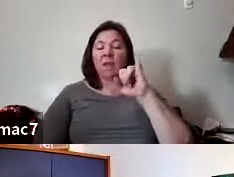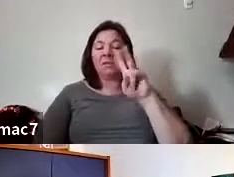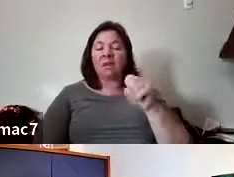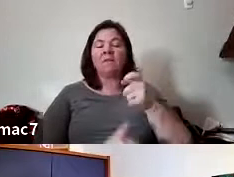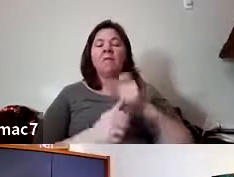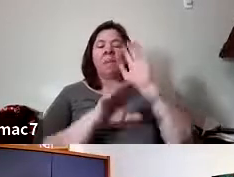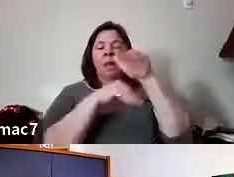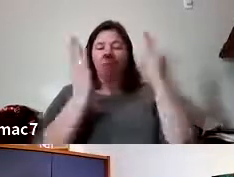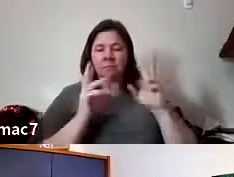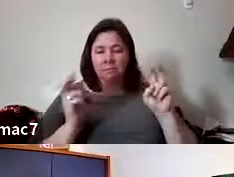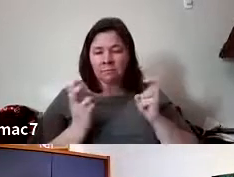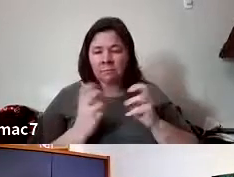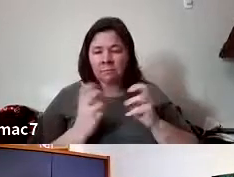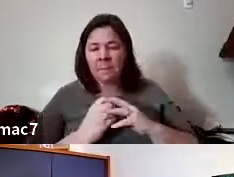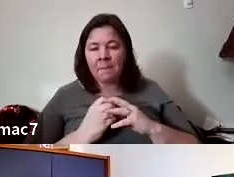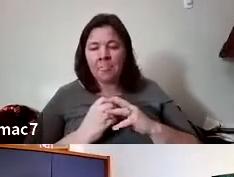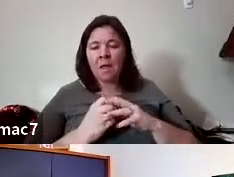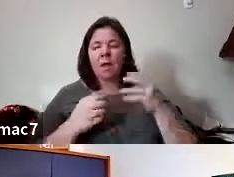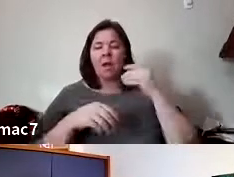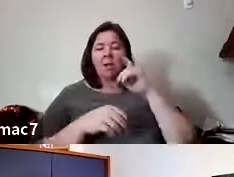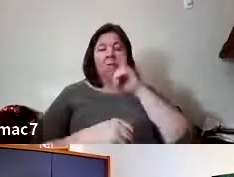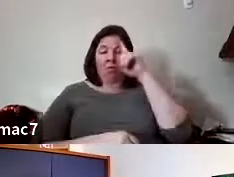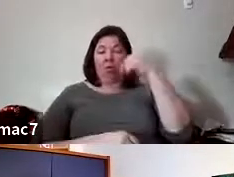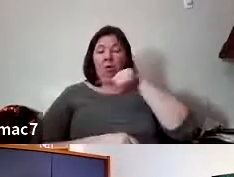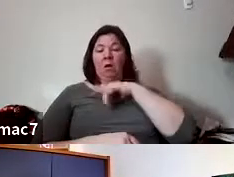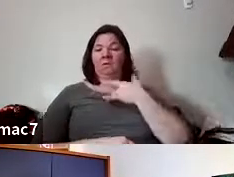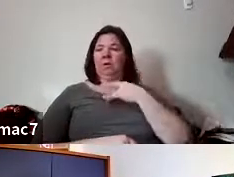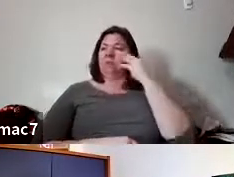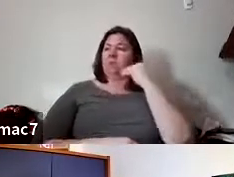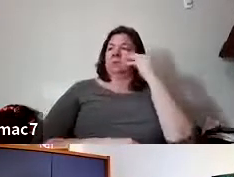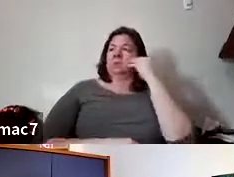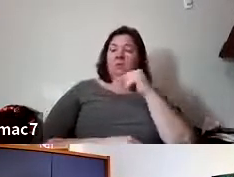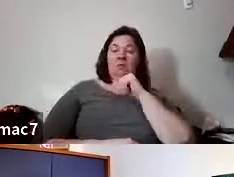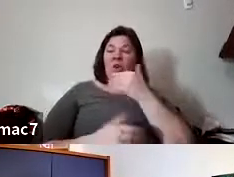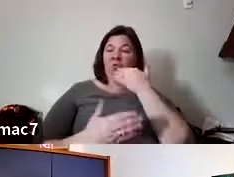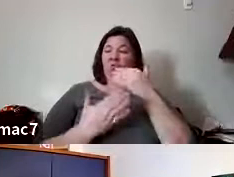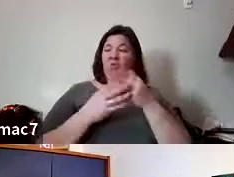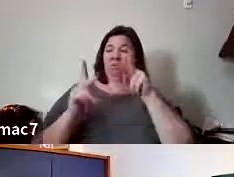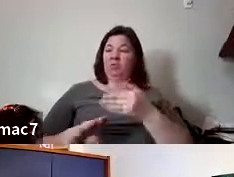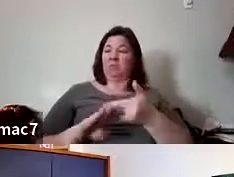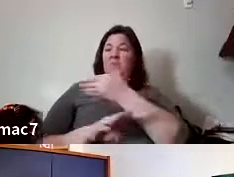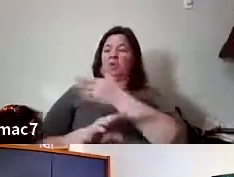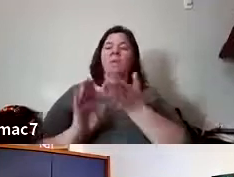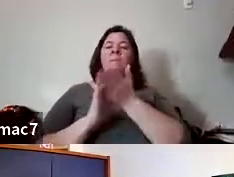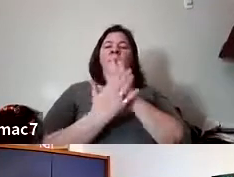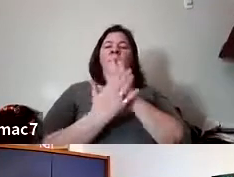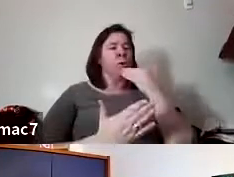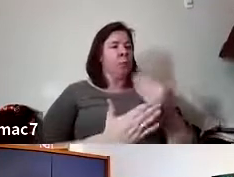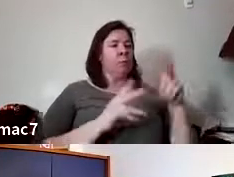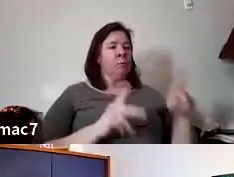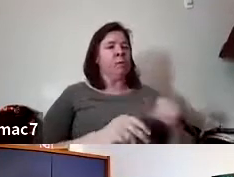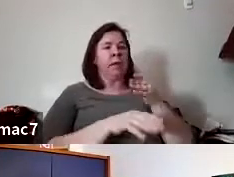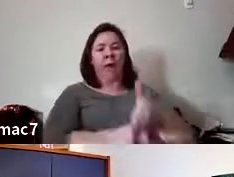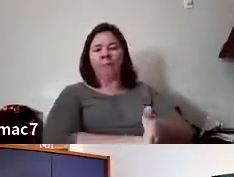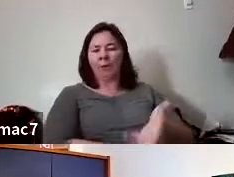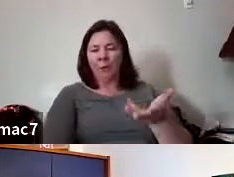brushed off on a lot of us. If you weren't such a great person before, you become a good person. And now, if you were